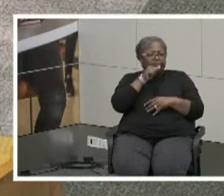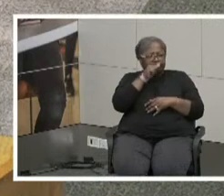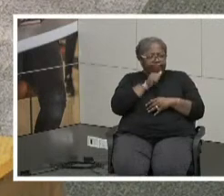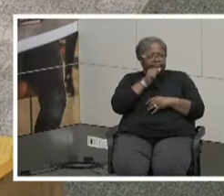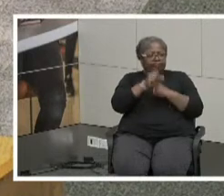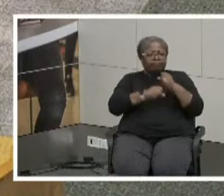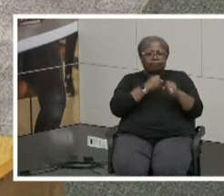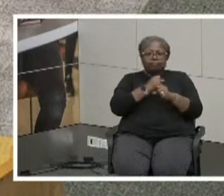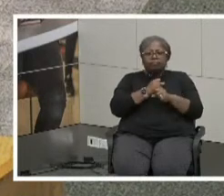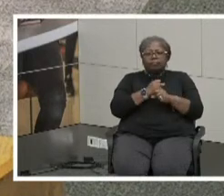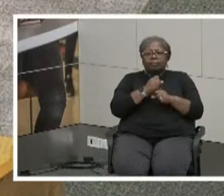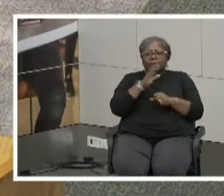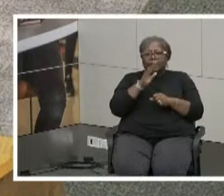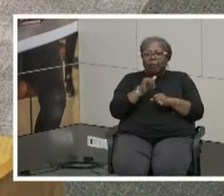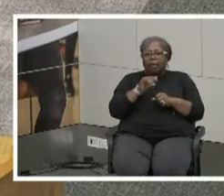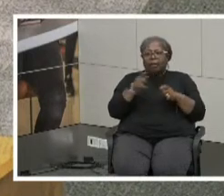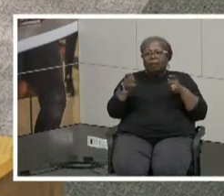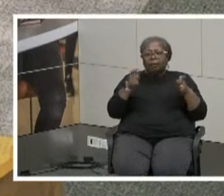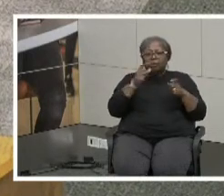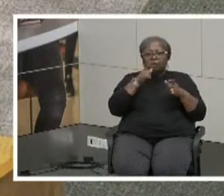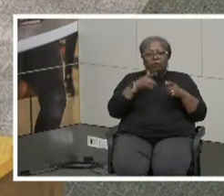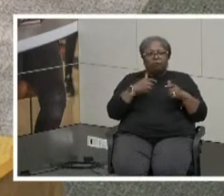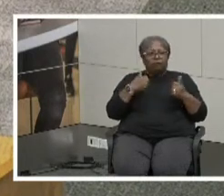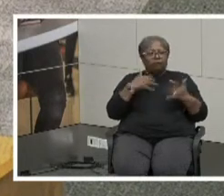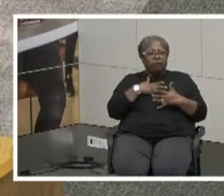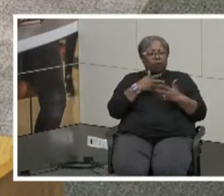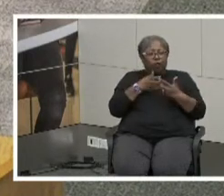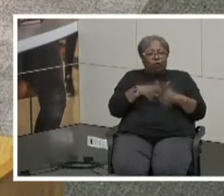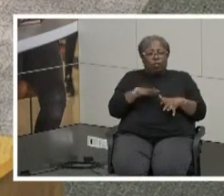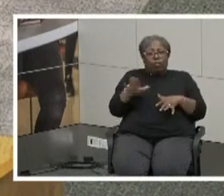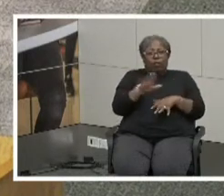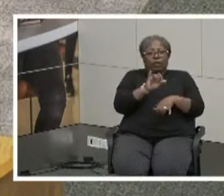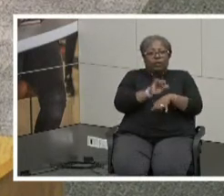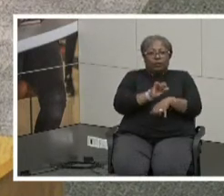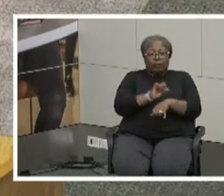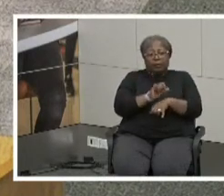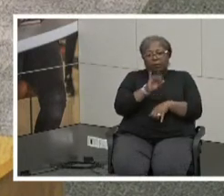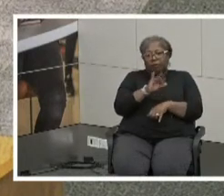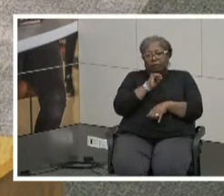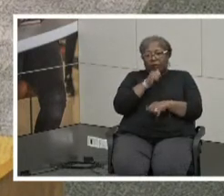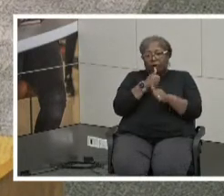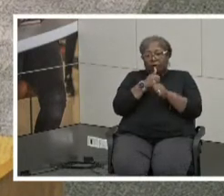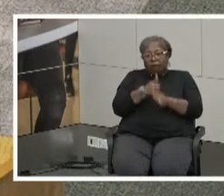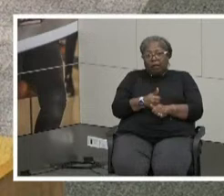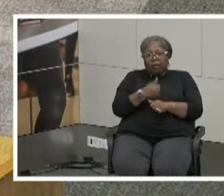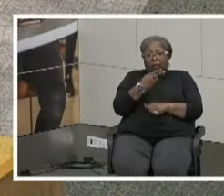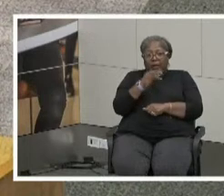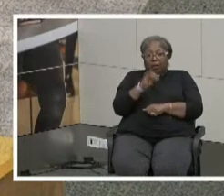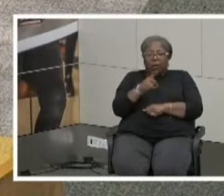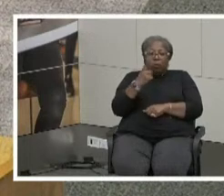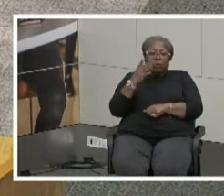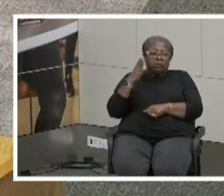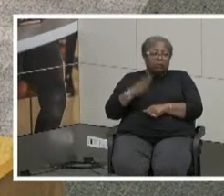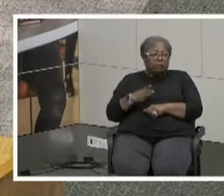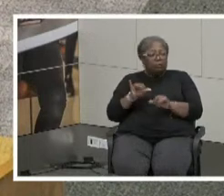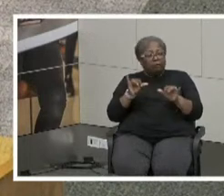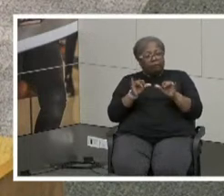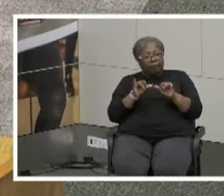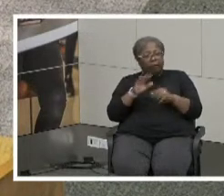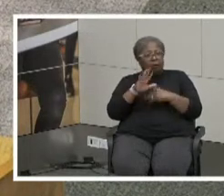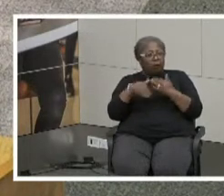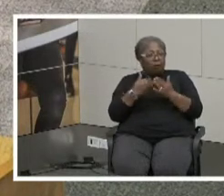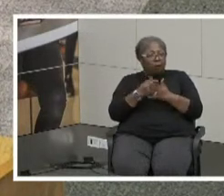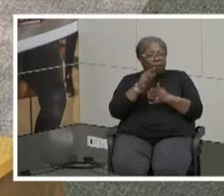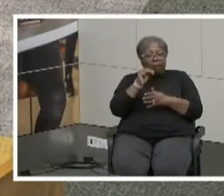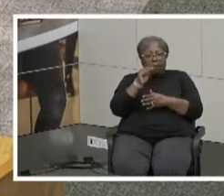of micromanagement by administrators who fear losing their jobs and if I don't follow hisd's one siiz fits-all model